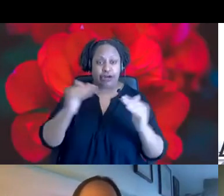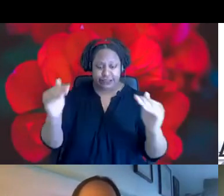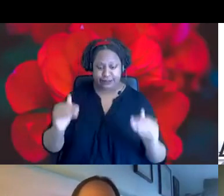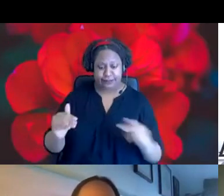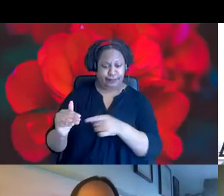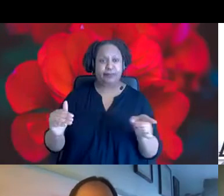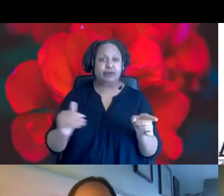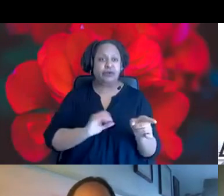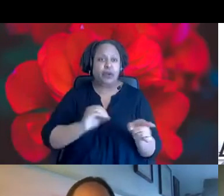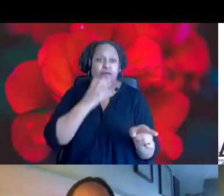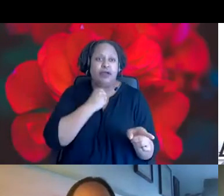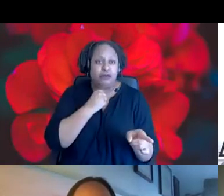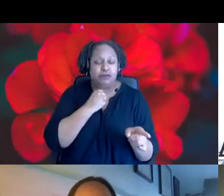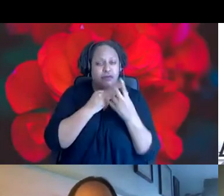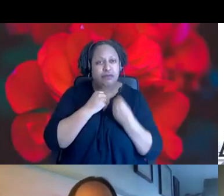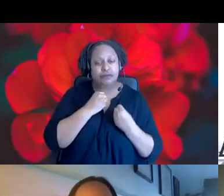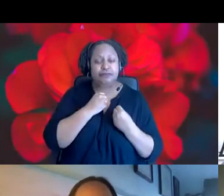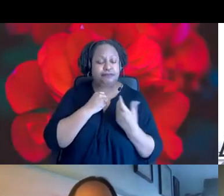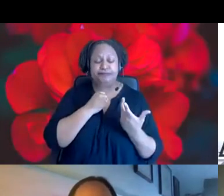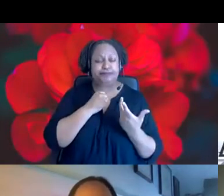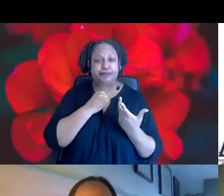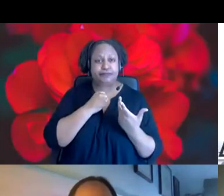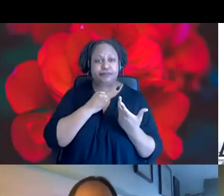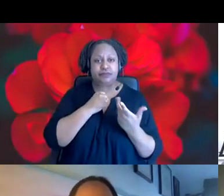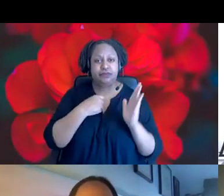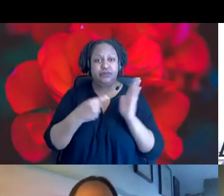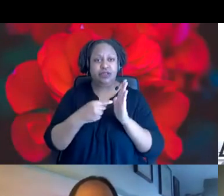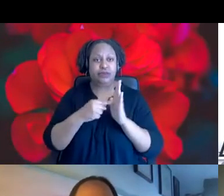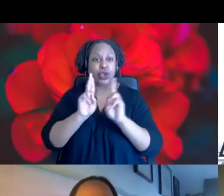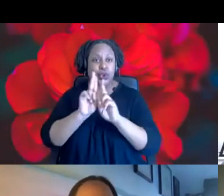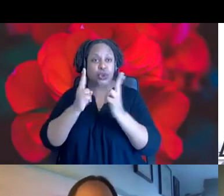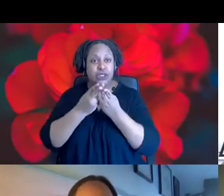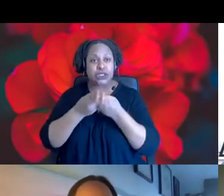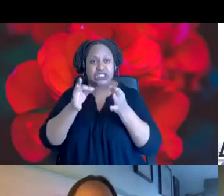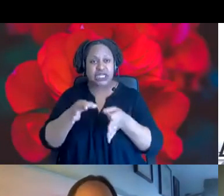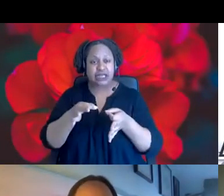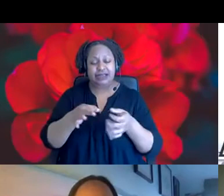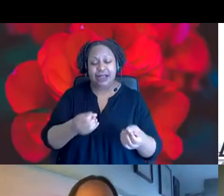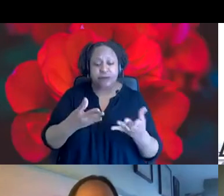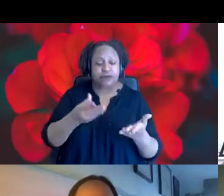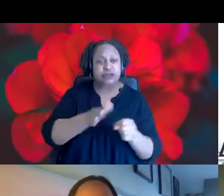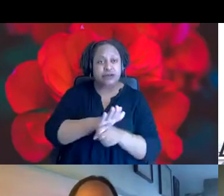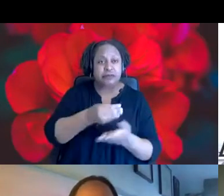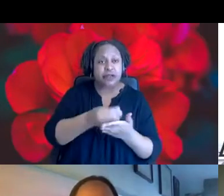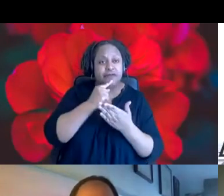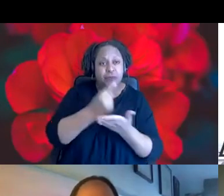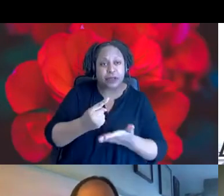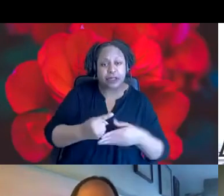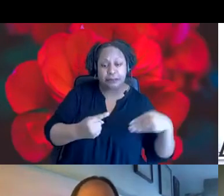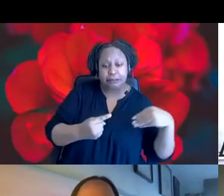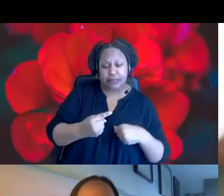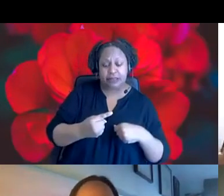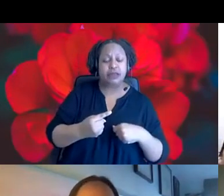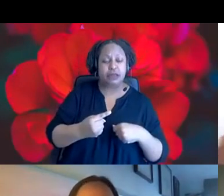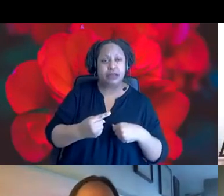to what a union has, you know, decided is enough money to make a week because